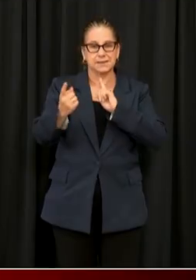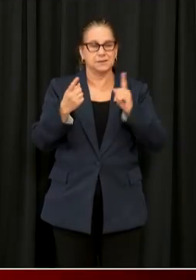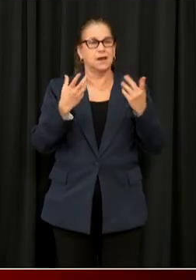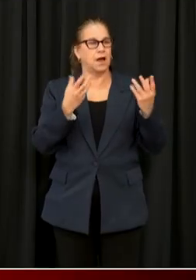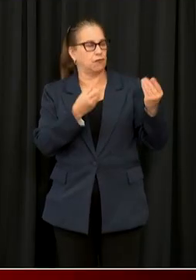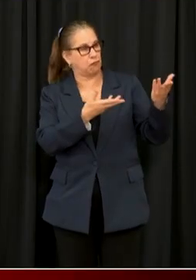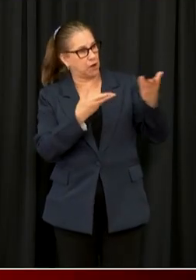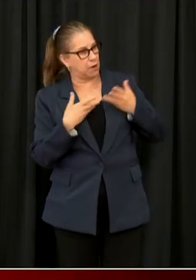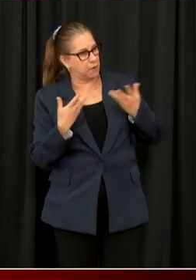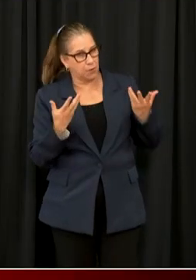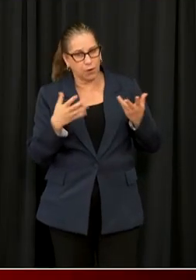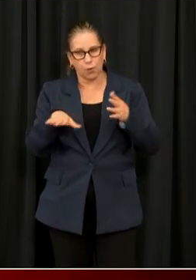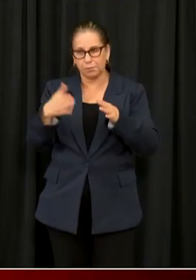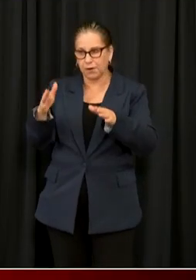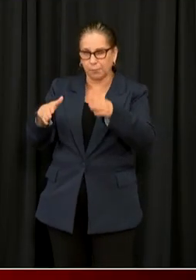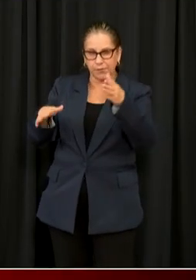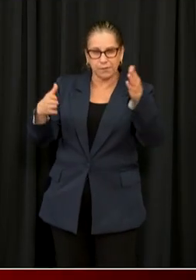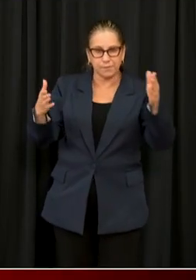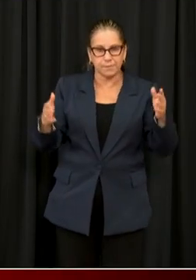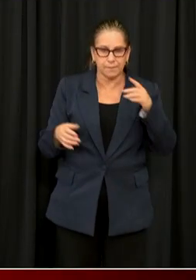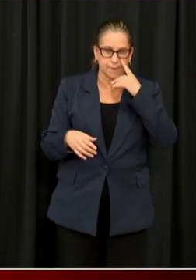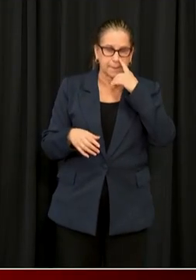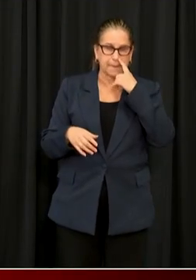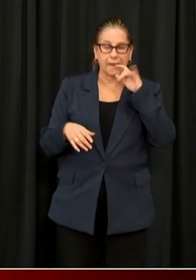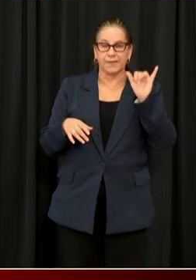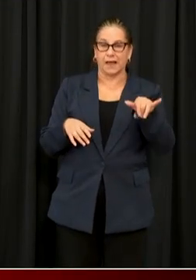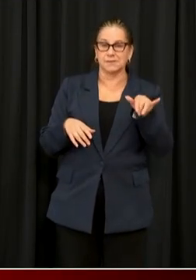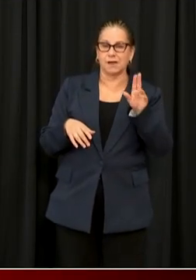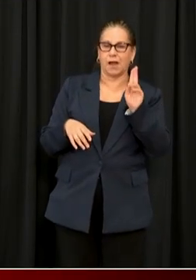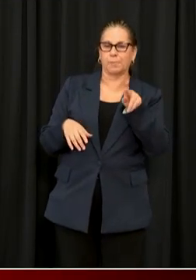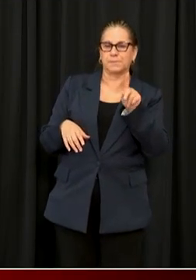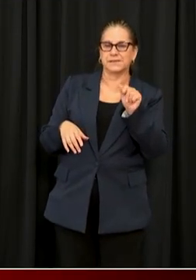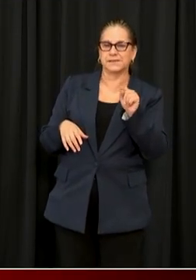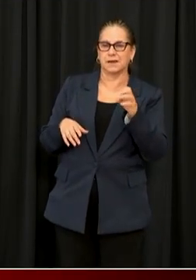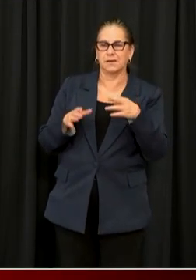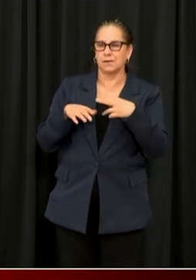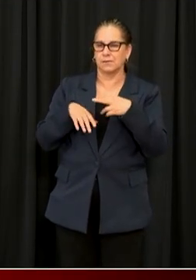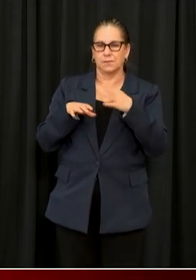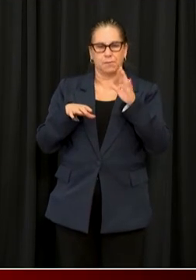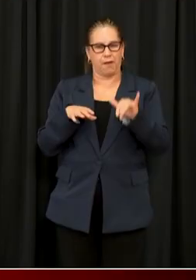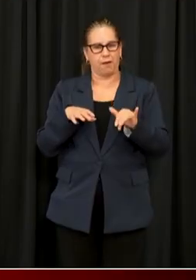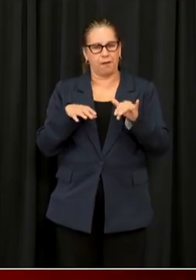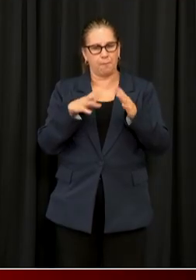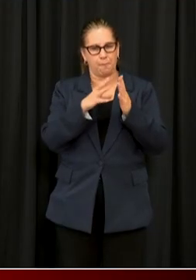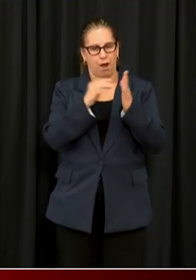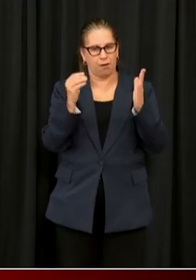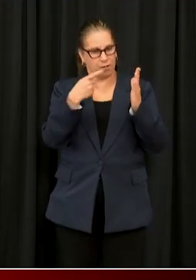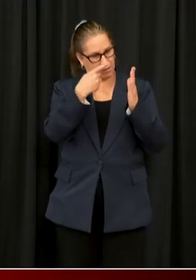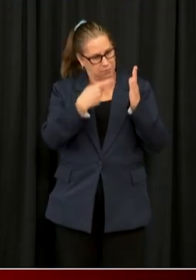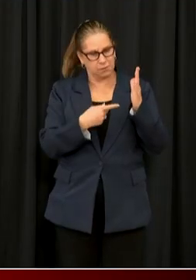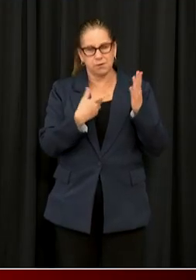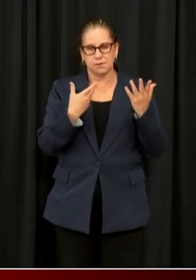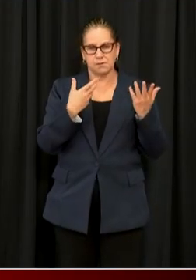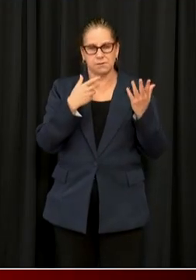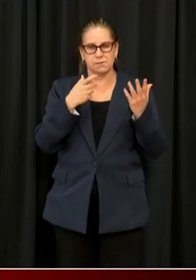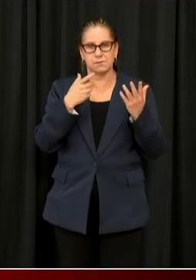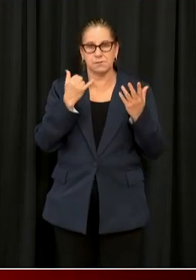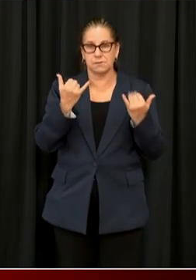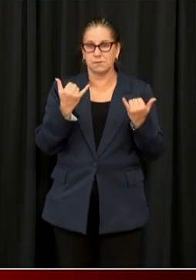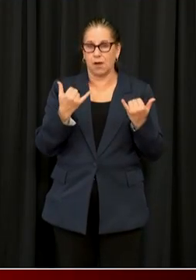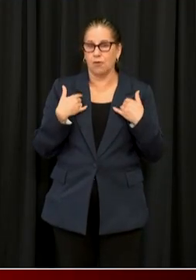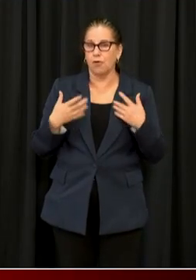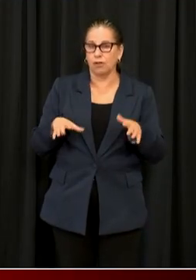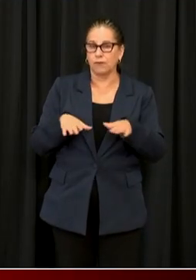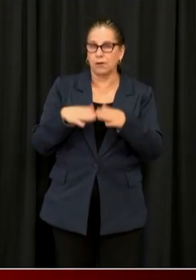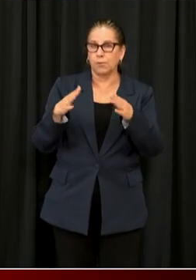that model, Chime, has been updated to reflect reopenings. Is that right? That has been updated to